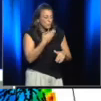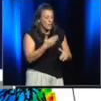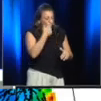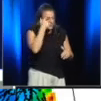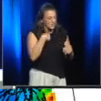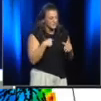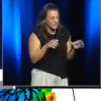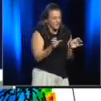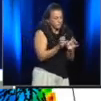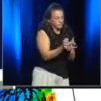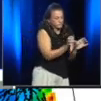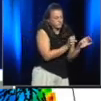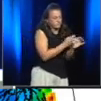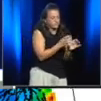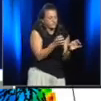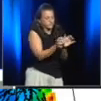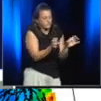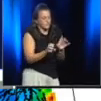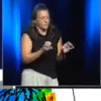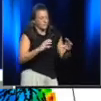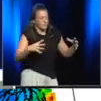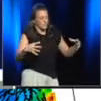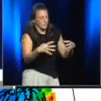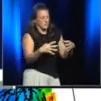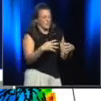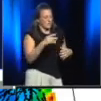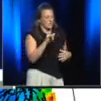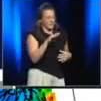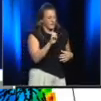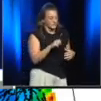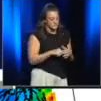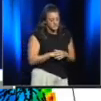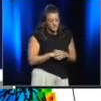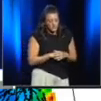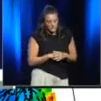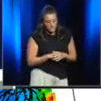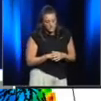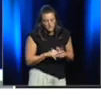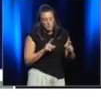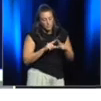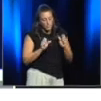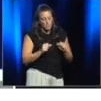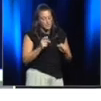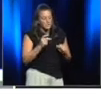basically opening up a whole new window of ocean observing for the oceanographers.